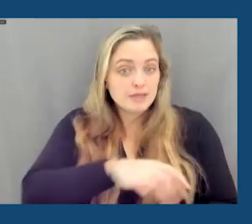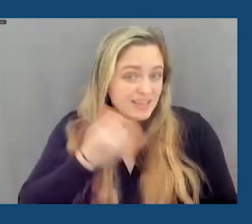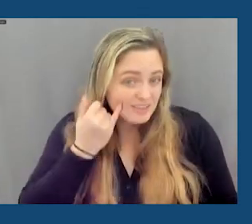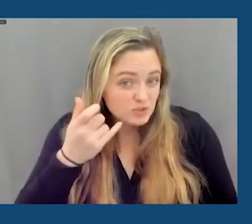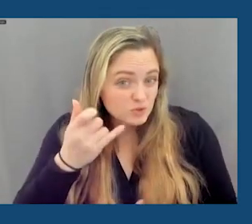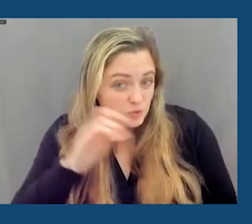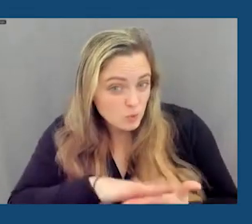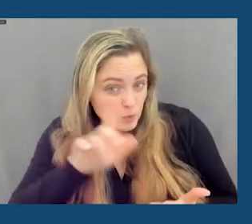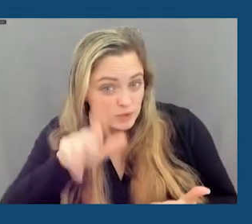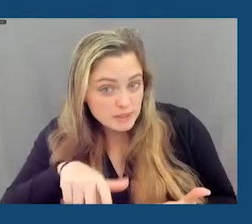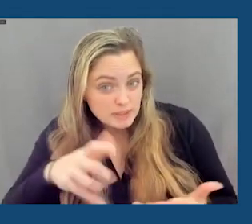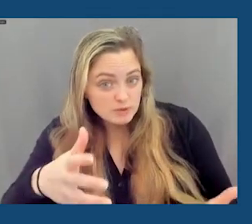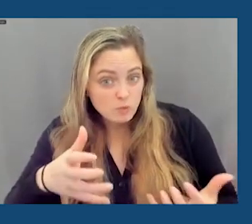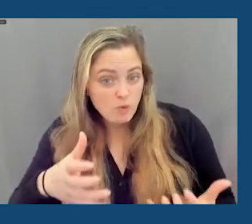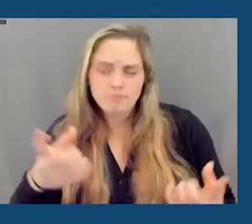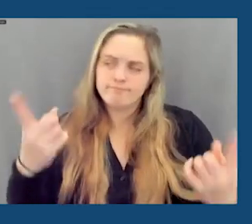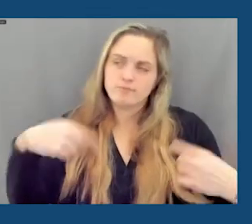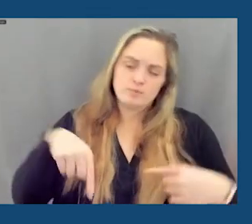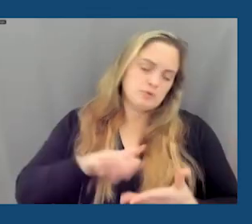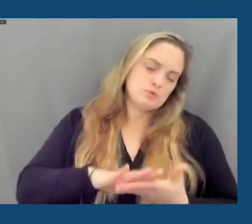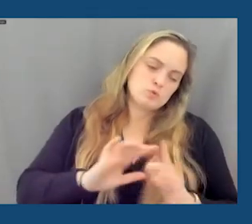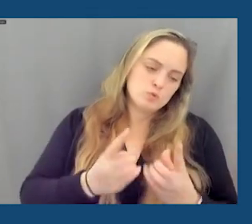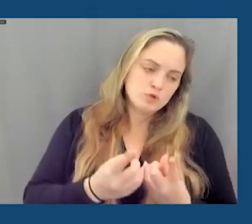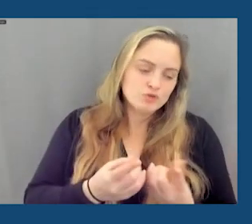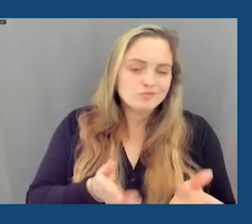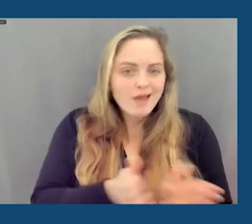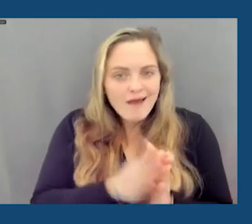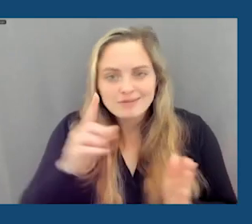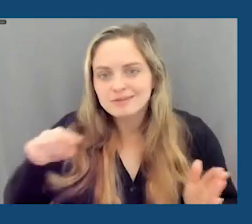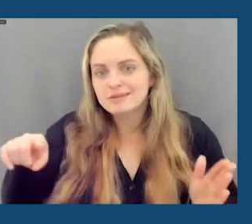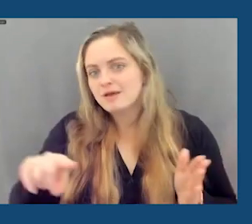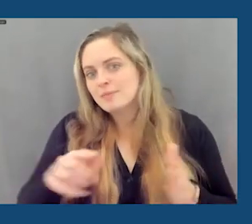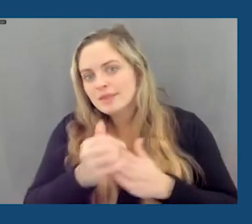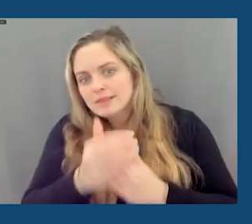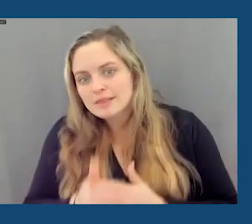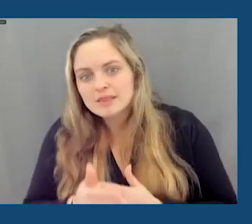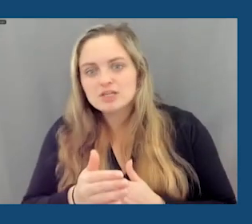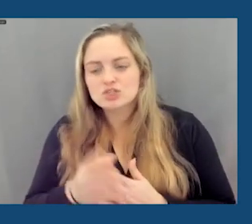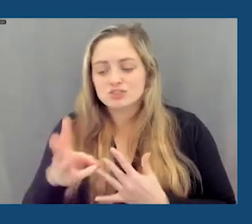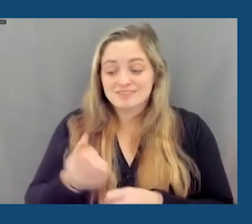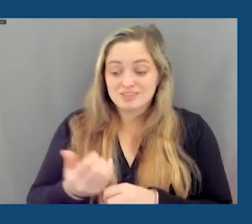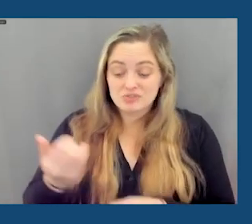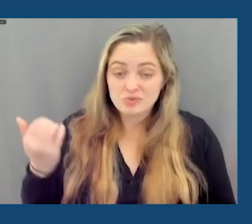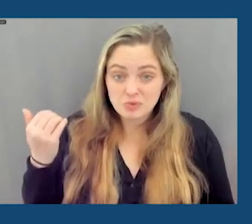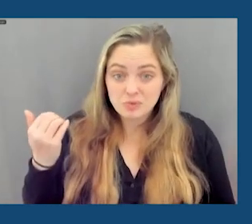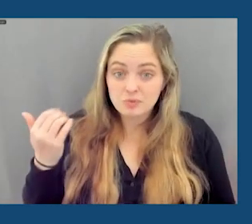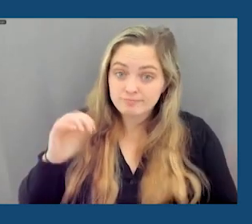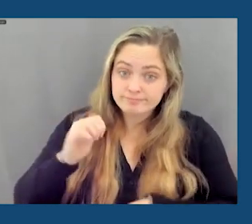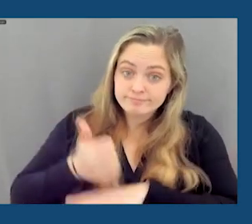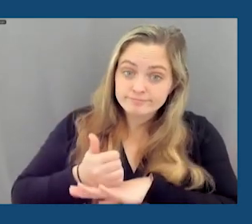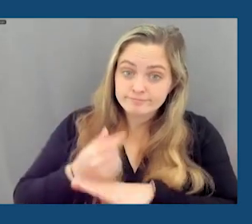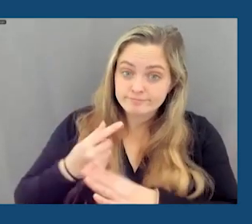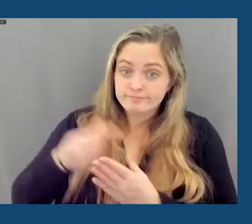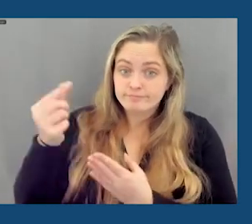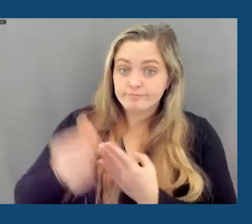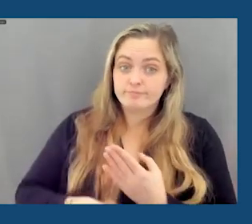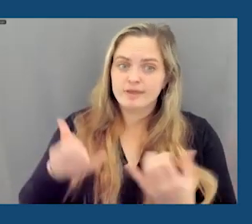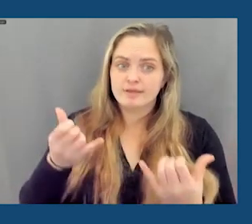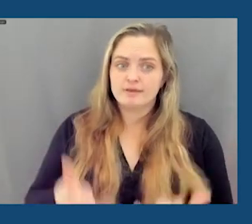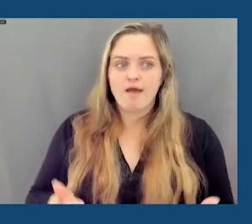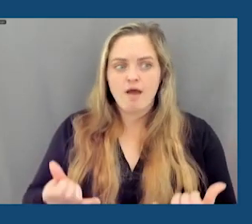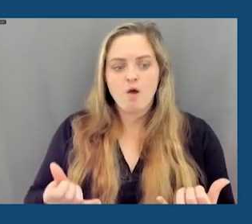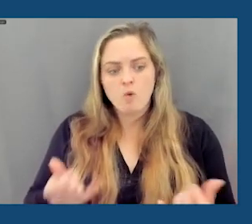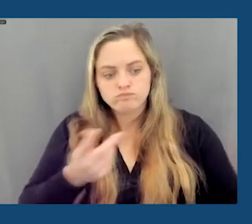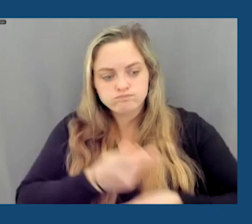come to this school district. You need to ask these individuals, these leaders who 6 years ago established a program that has now seen over